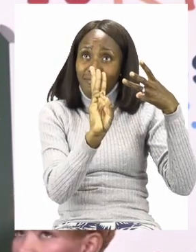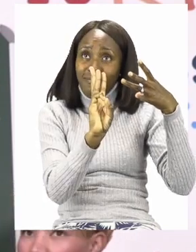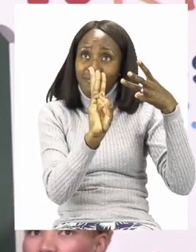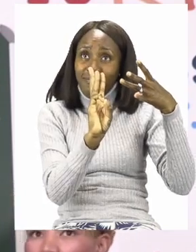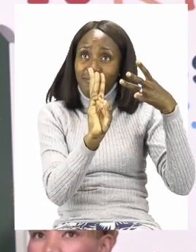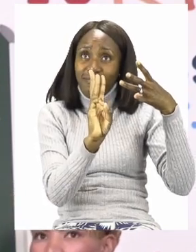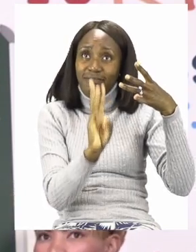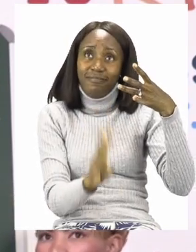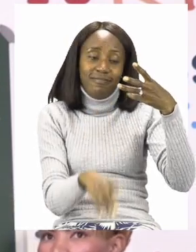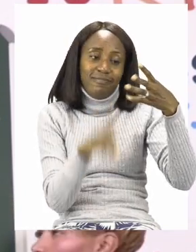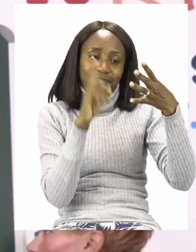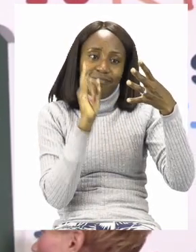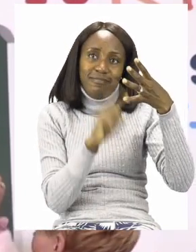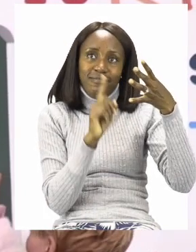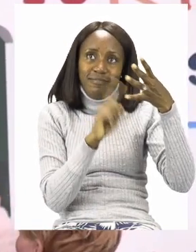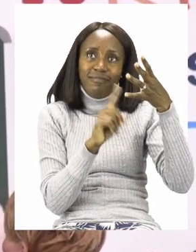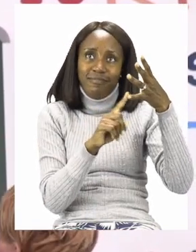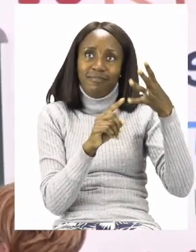6,